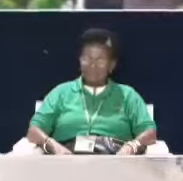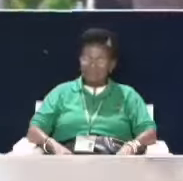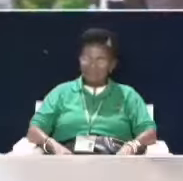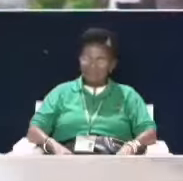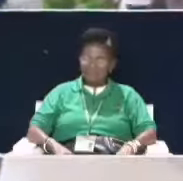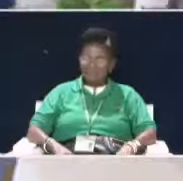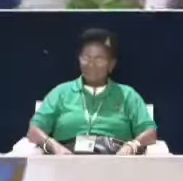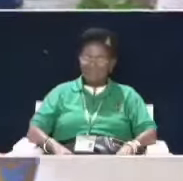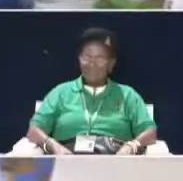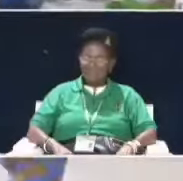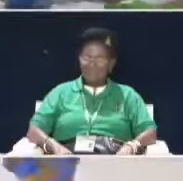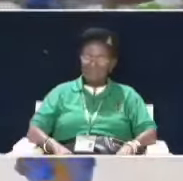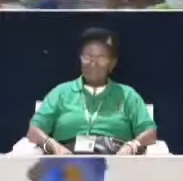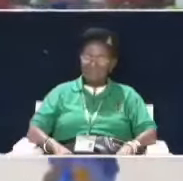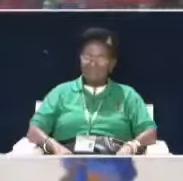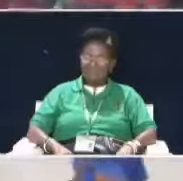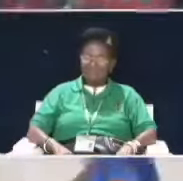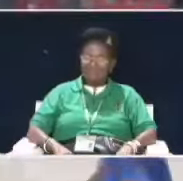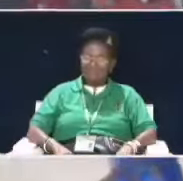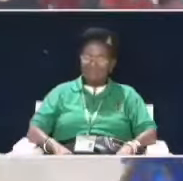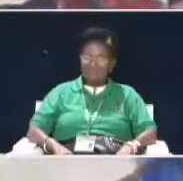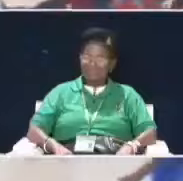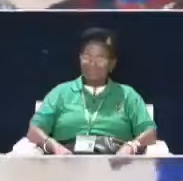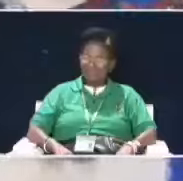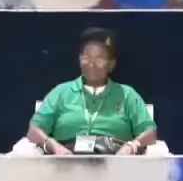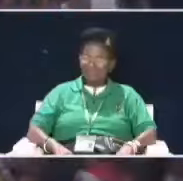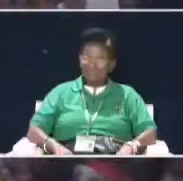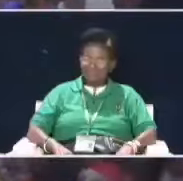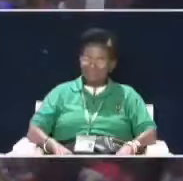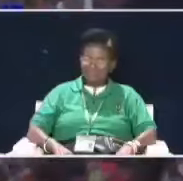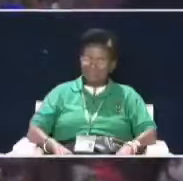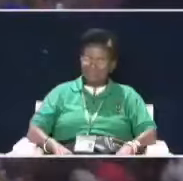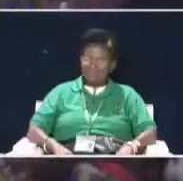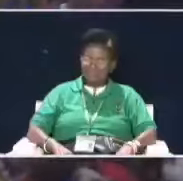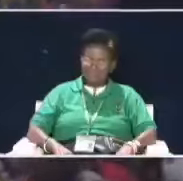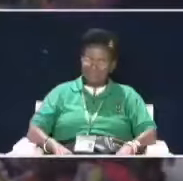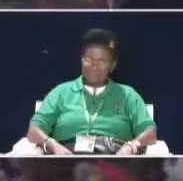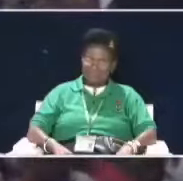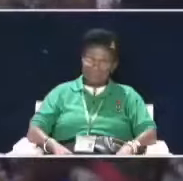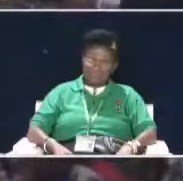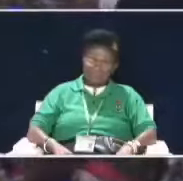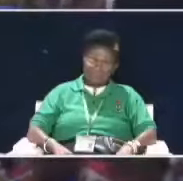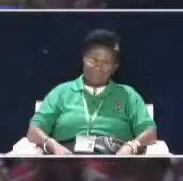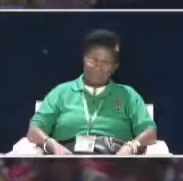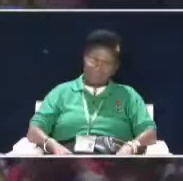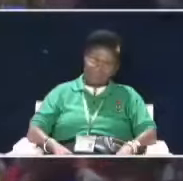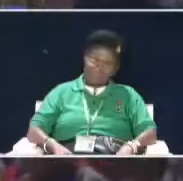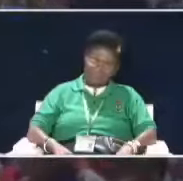barrenness, loneliness, failure, stagnation, delay,